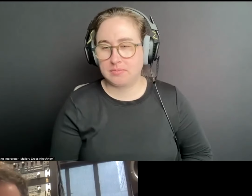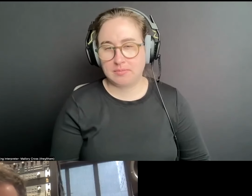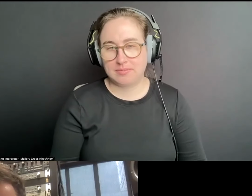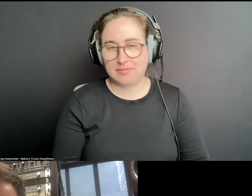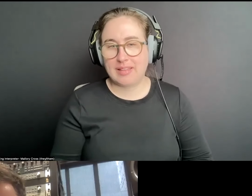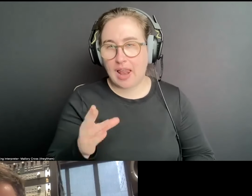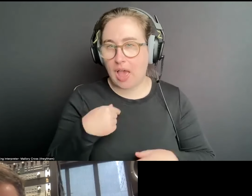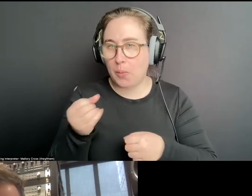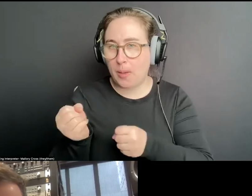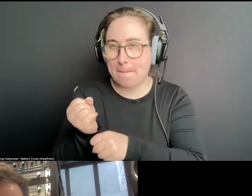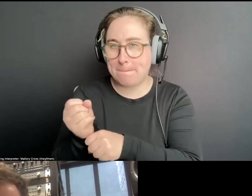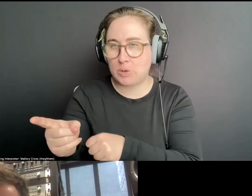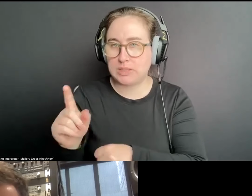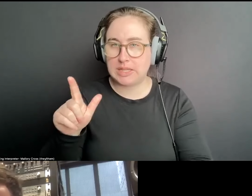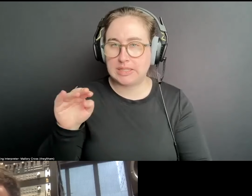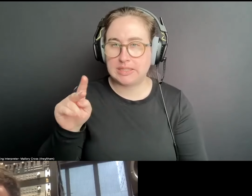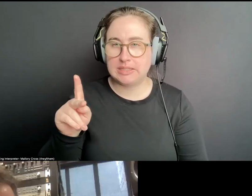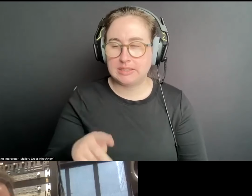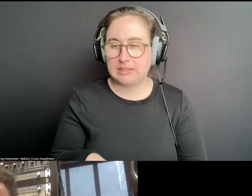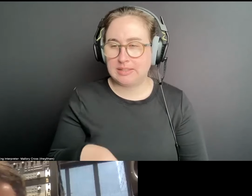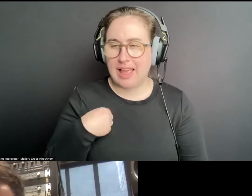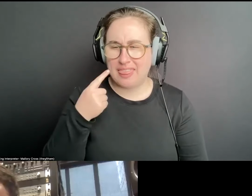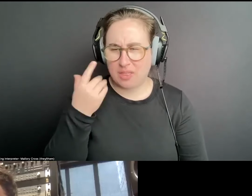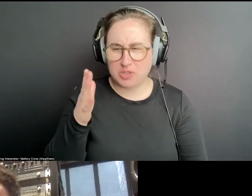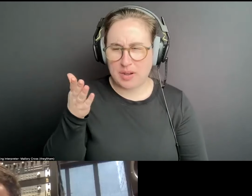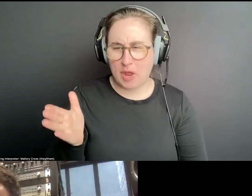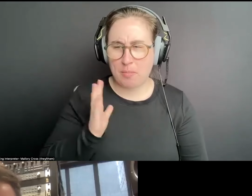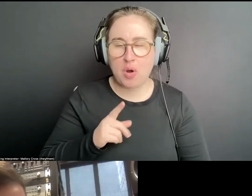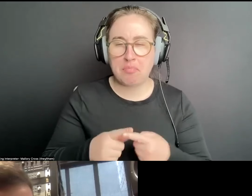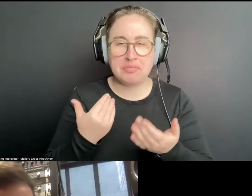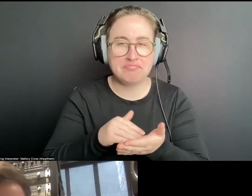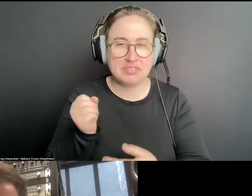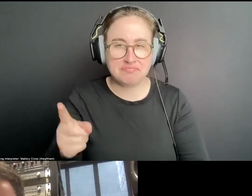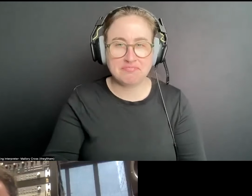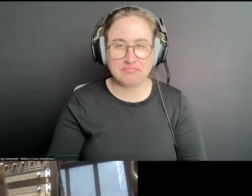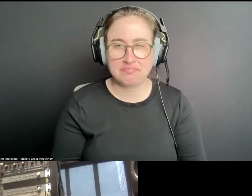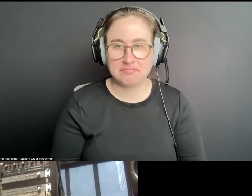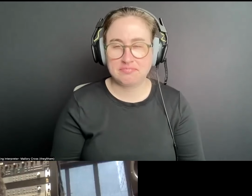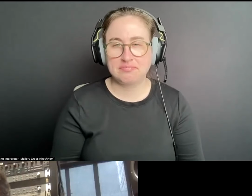the link here. I think that was already posted earlier, but here's the link again.